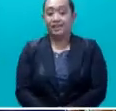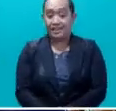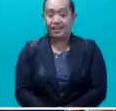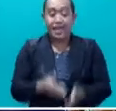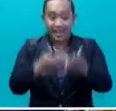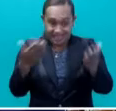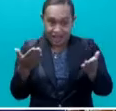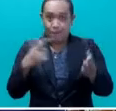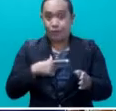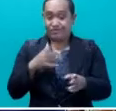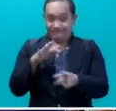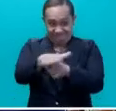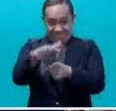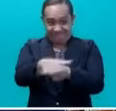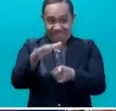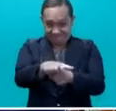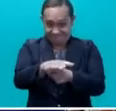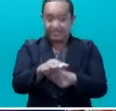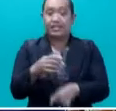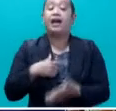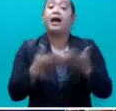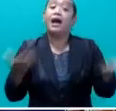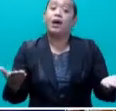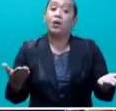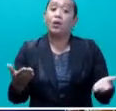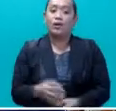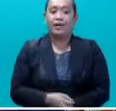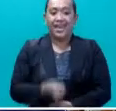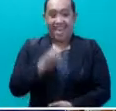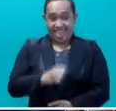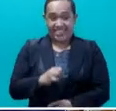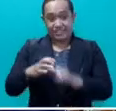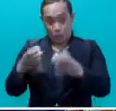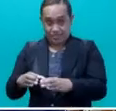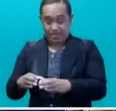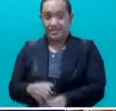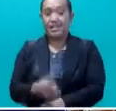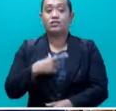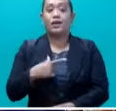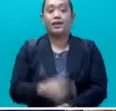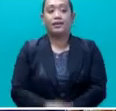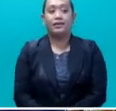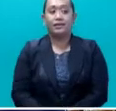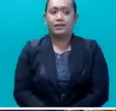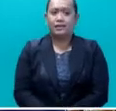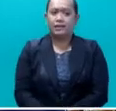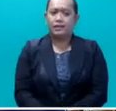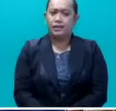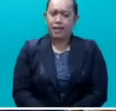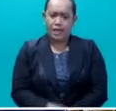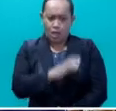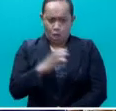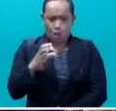allegations currently investigated by the ethics committee, Yes, what about this breach of the code of ethics of the